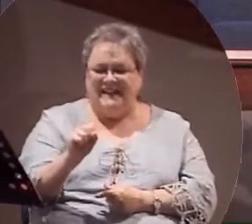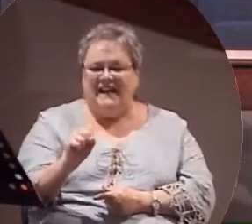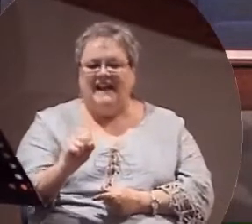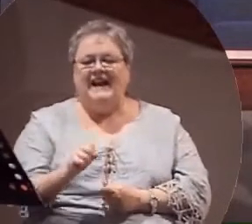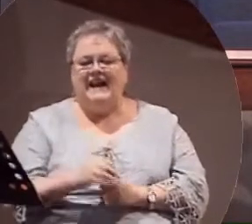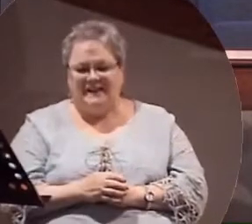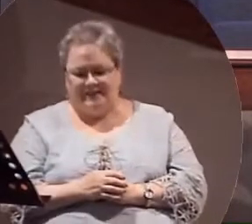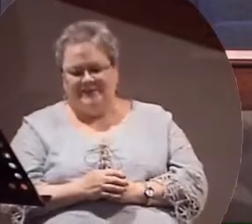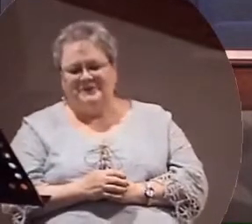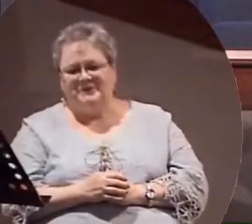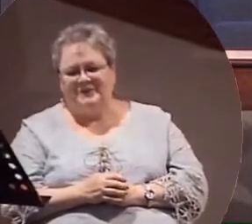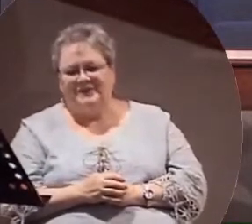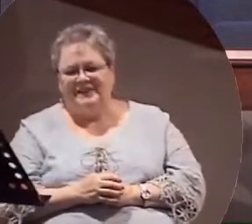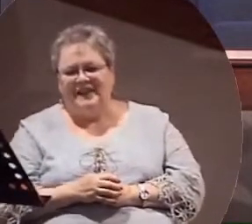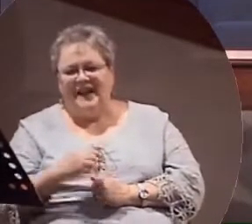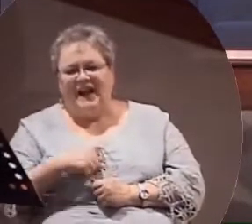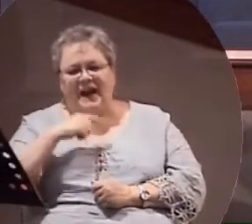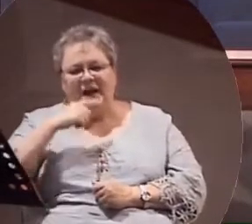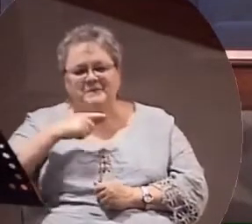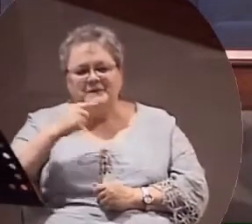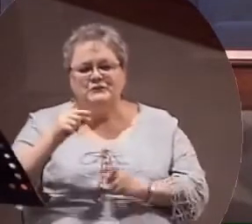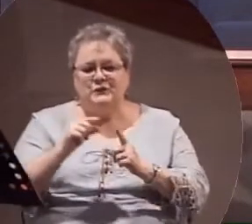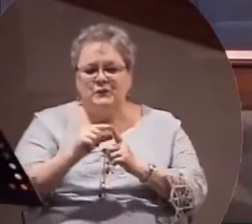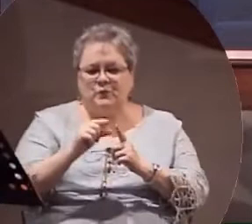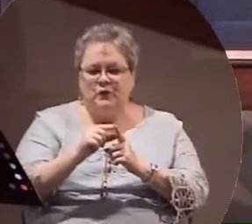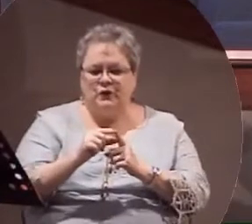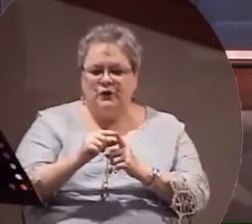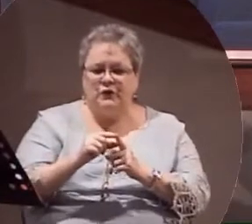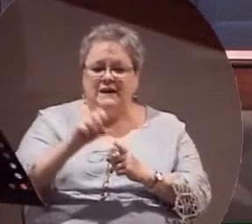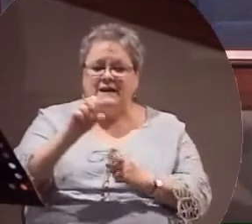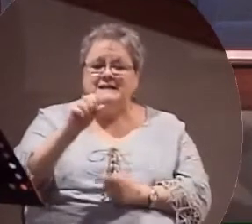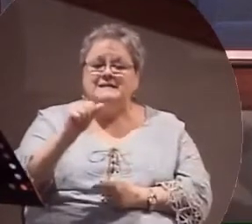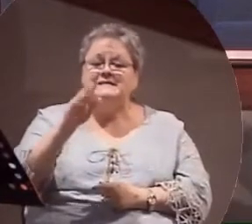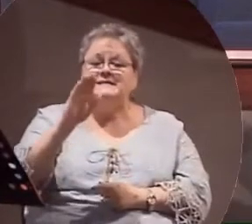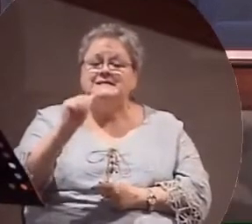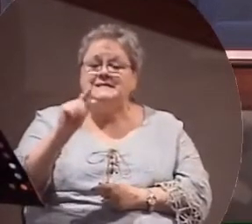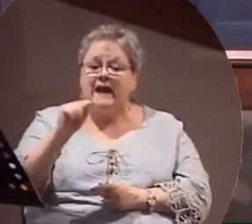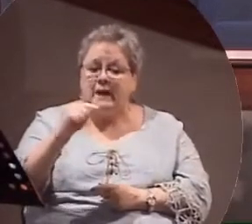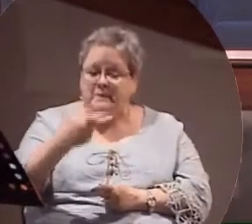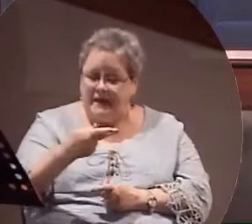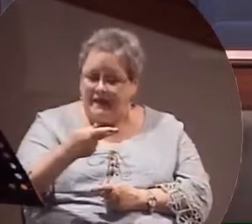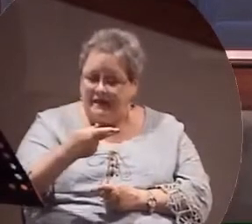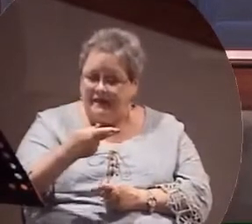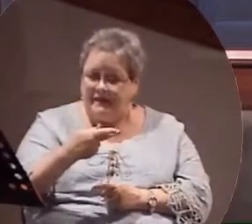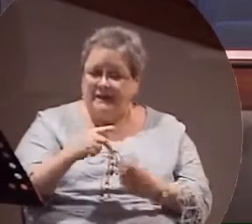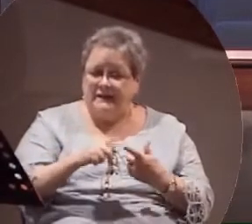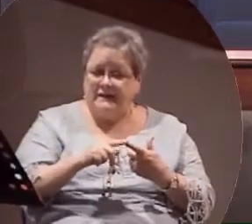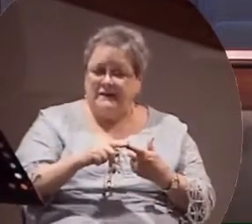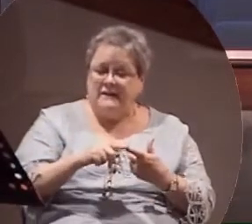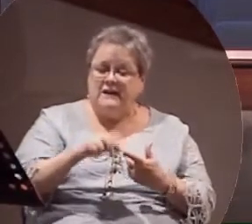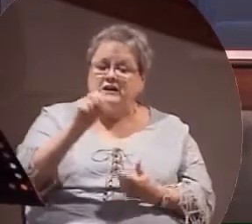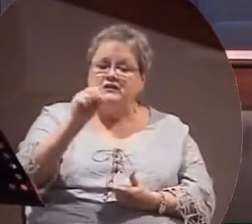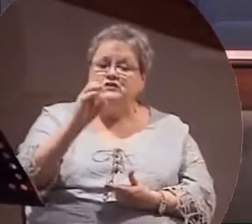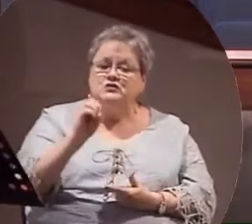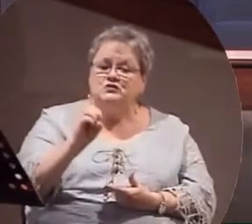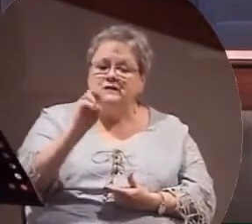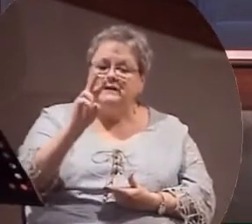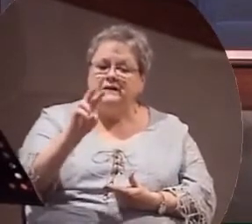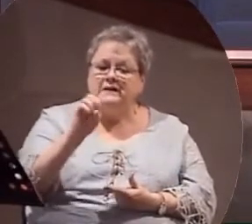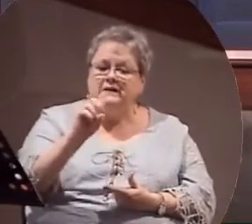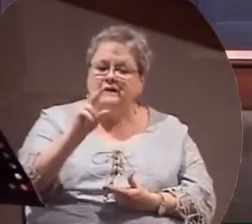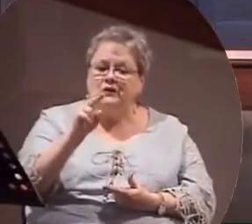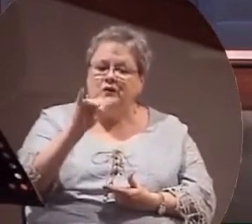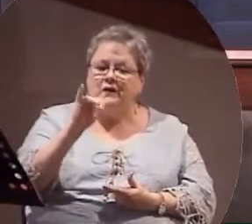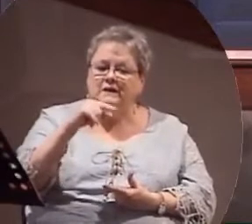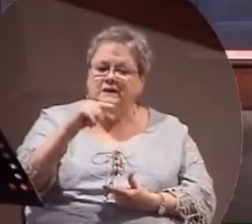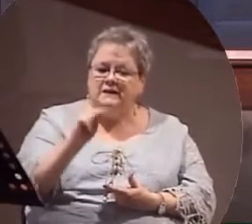be familiar with. For instance, I mentioned the word Sabbath. Then I mentioned the word sovereign. And then I mentioned